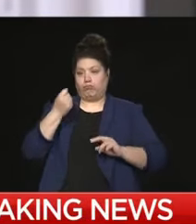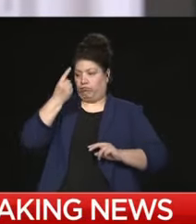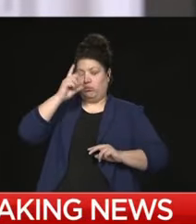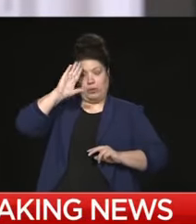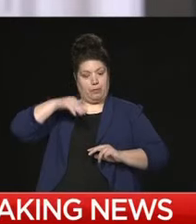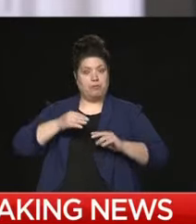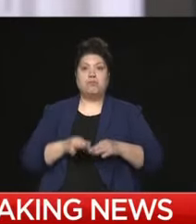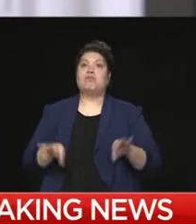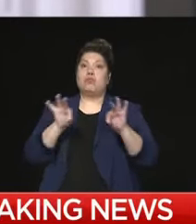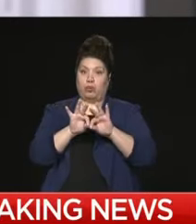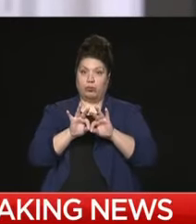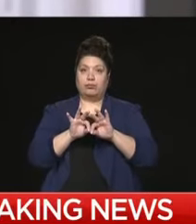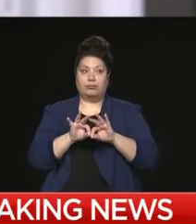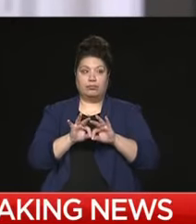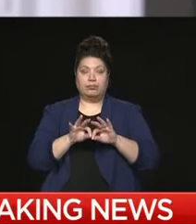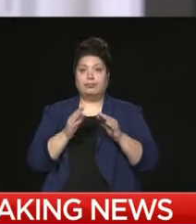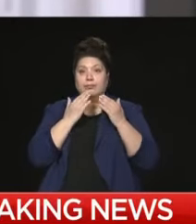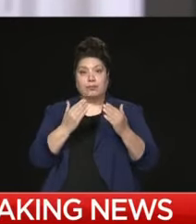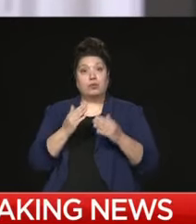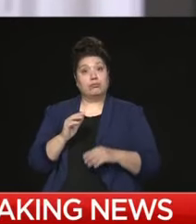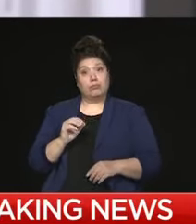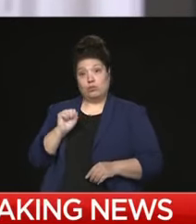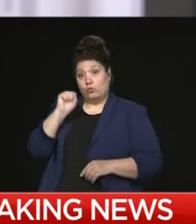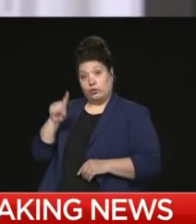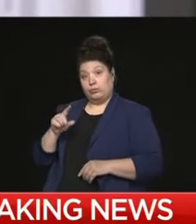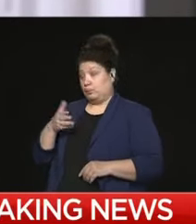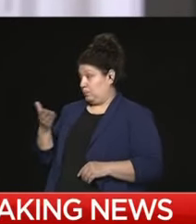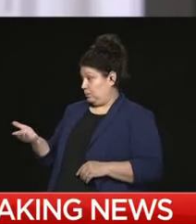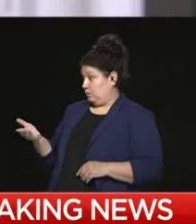is important. Thank you very much. Next question.